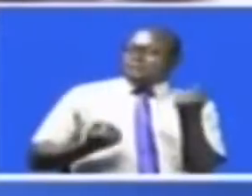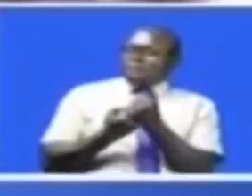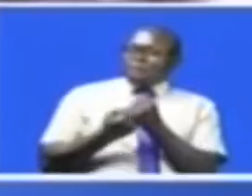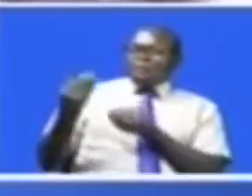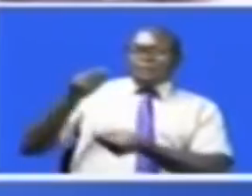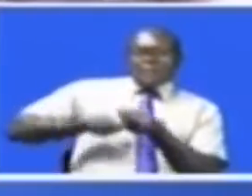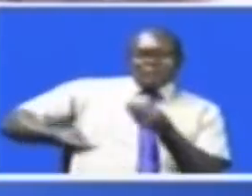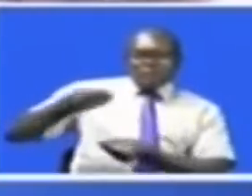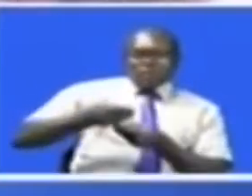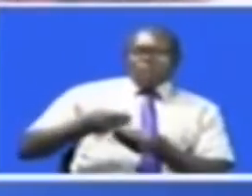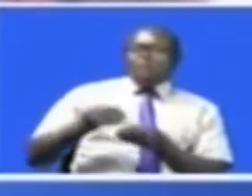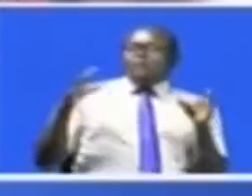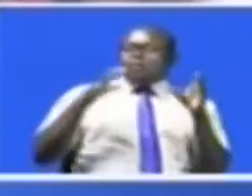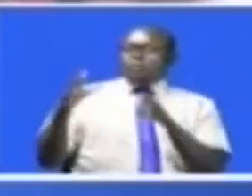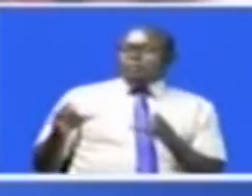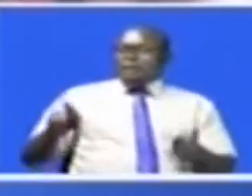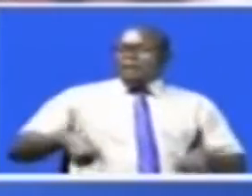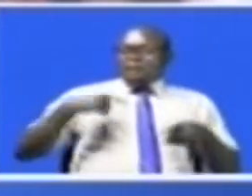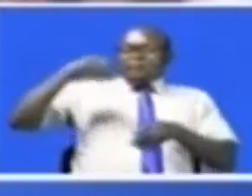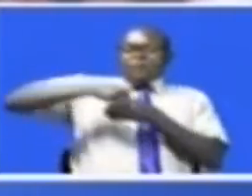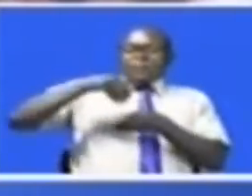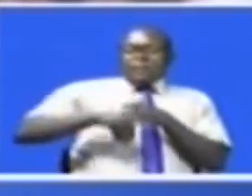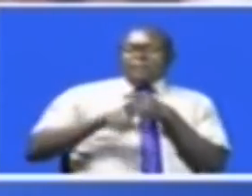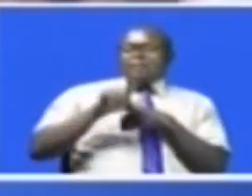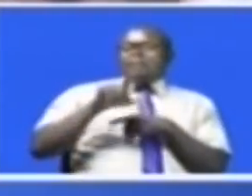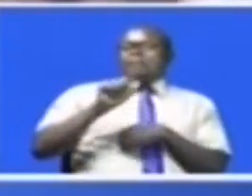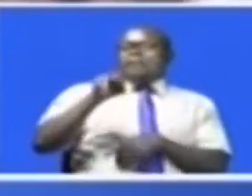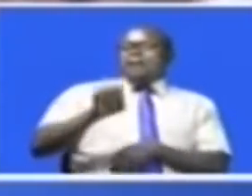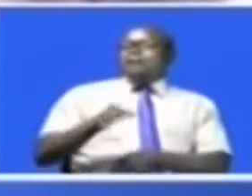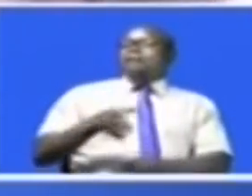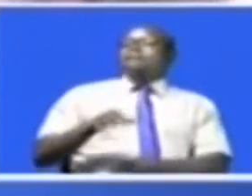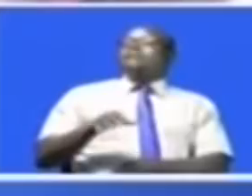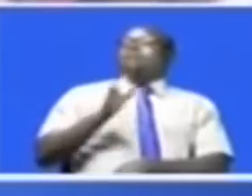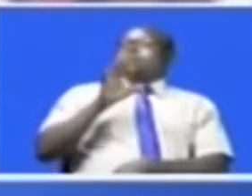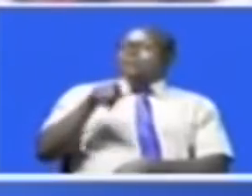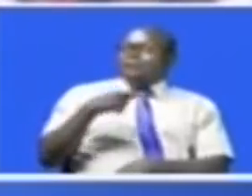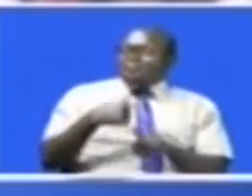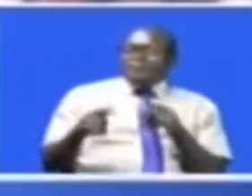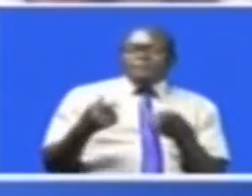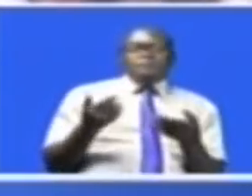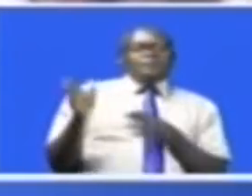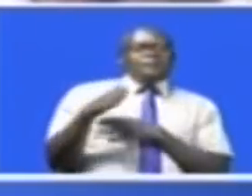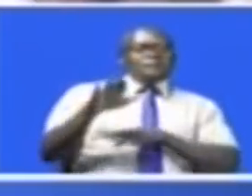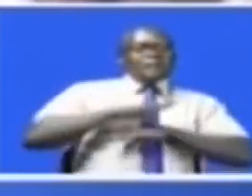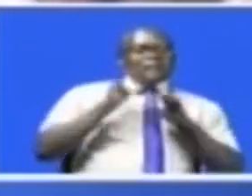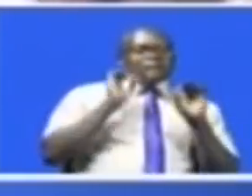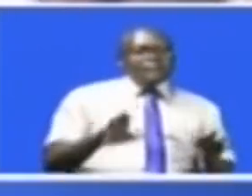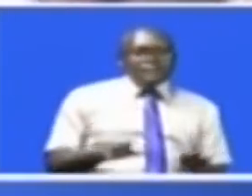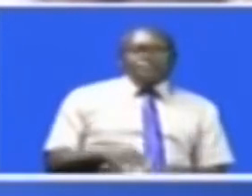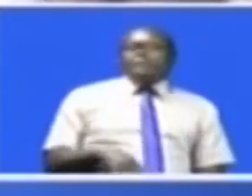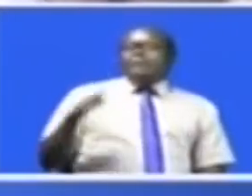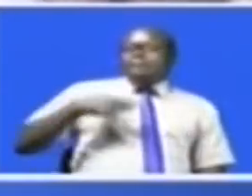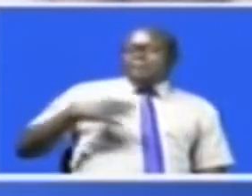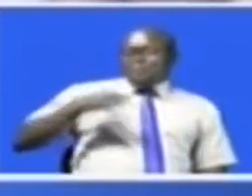economic activity for communities living along the shores of Lake Victoria. But with the dwindling supply of fish in the lake, the